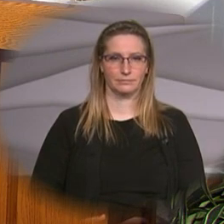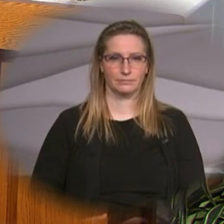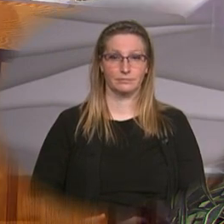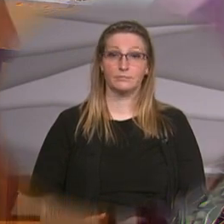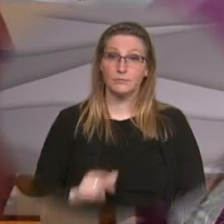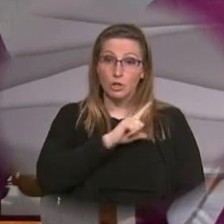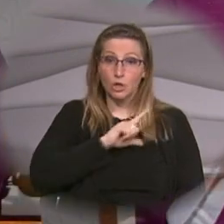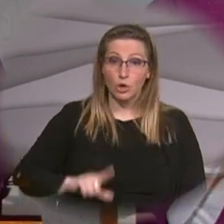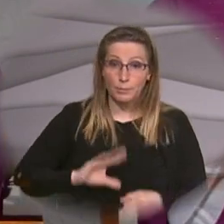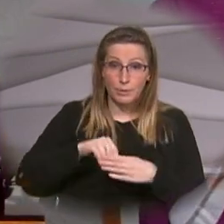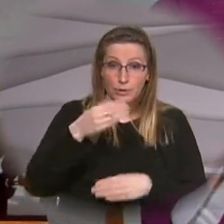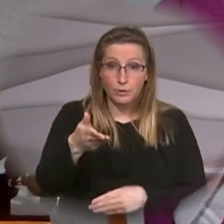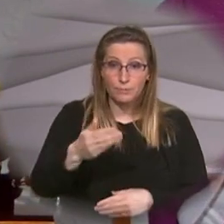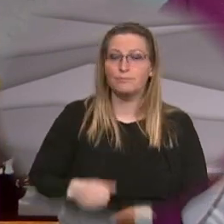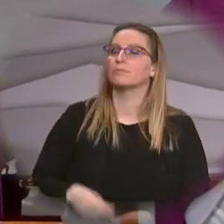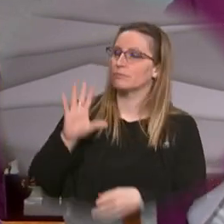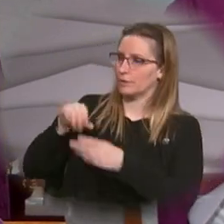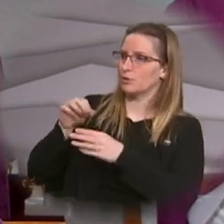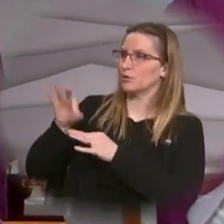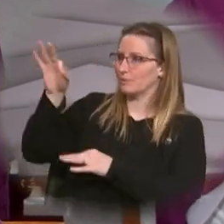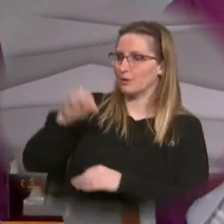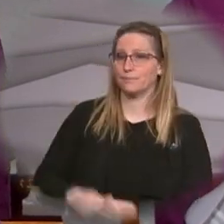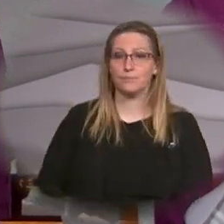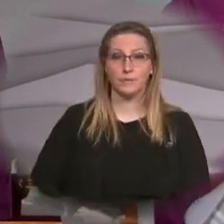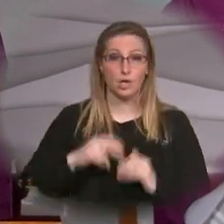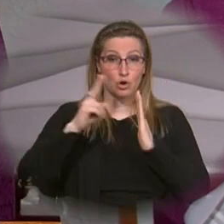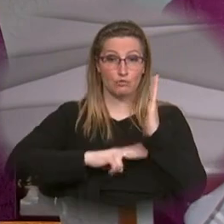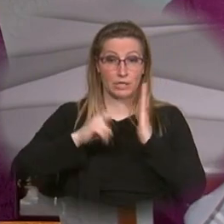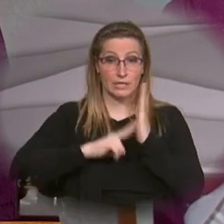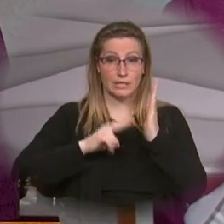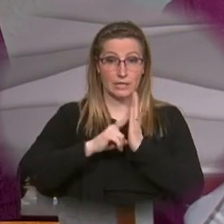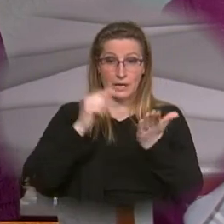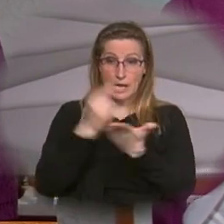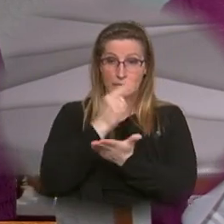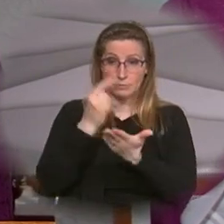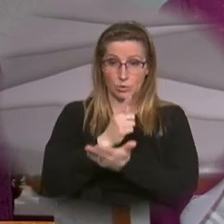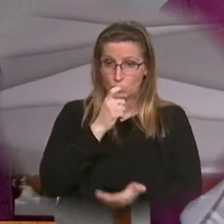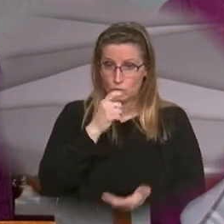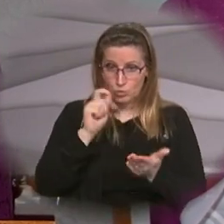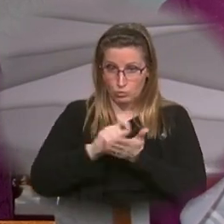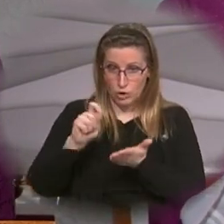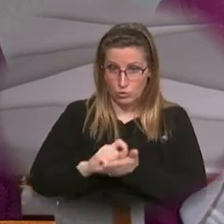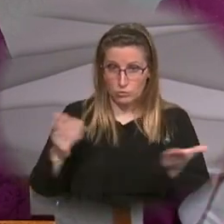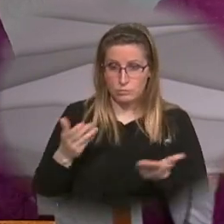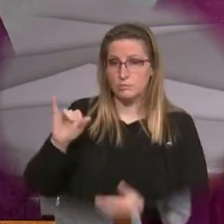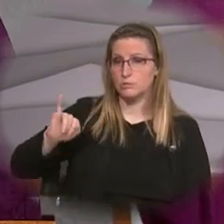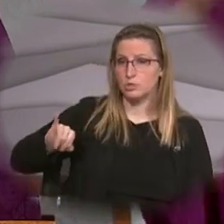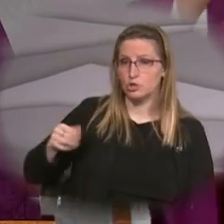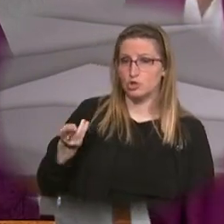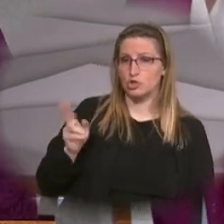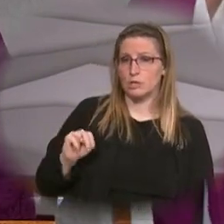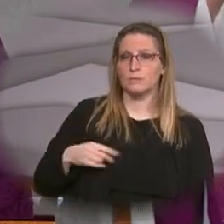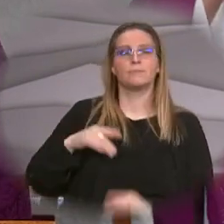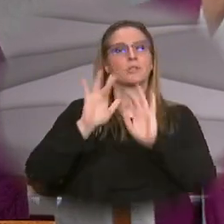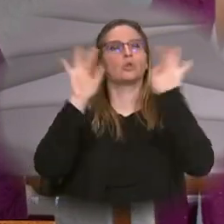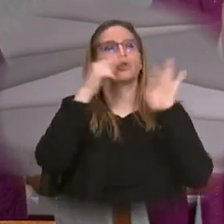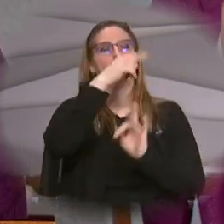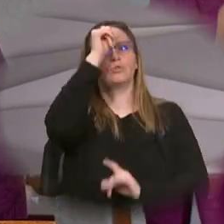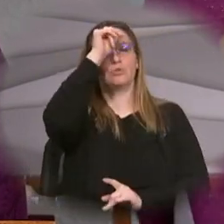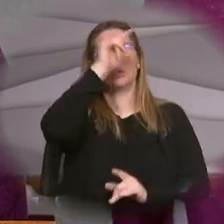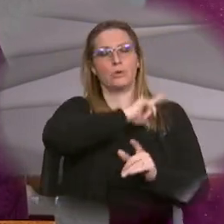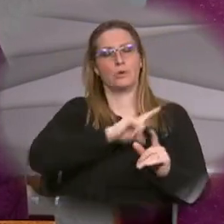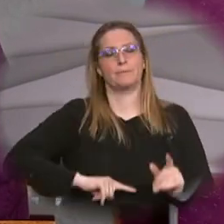The Lord be with you and with your spirit a reading from the Holy Gospel according to John glory to you Lord